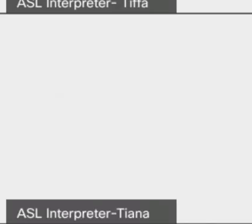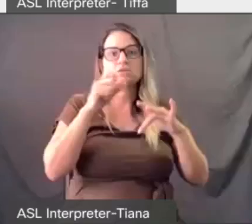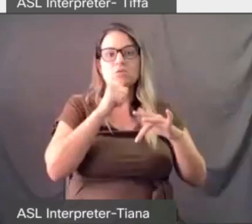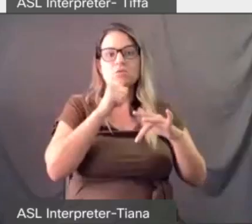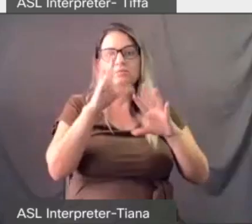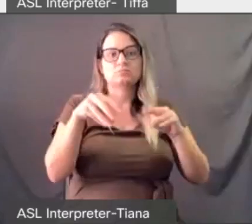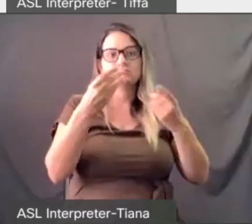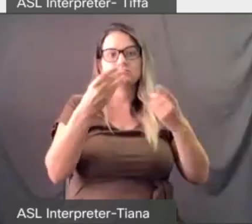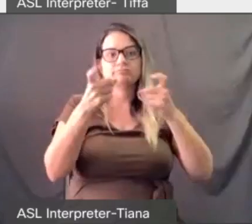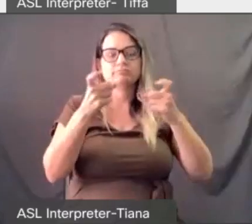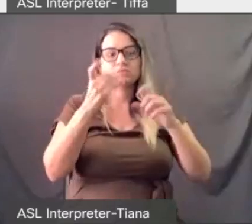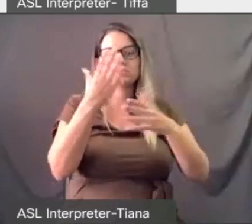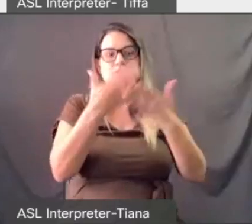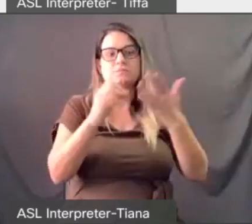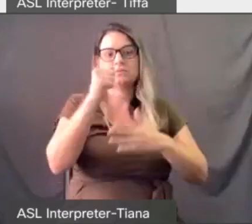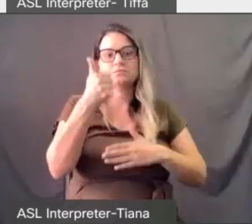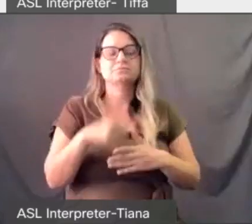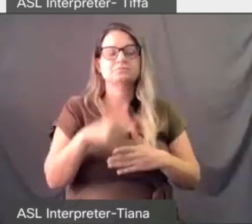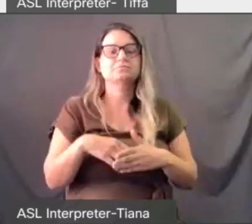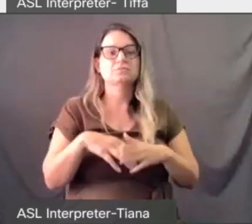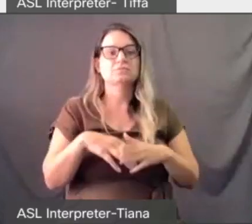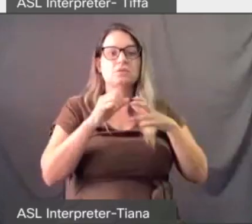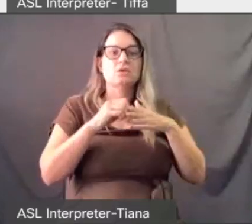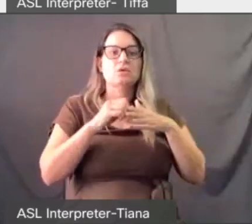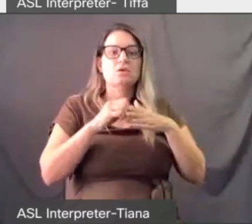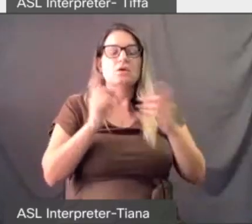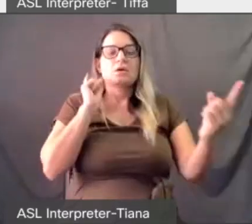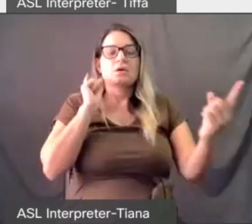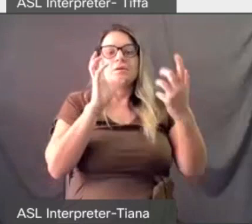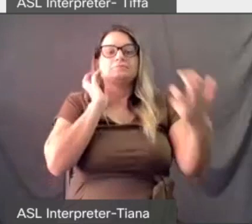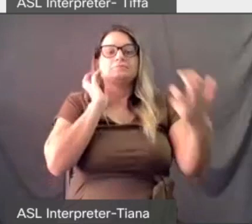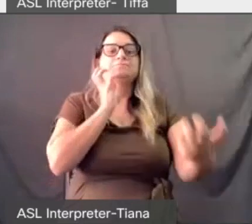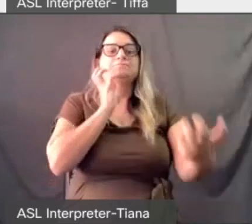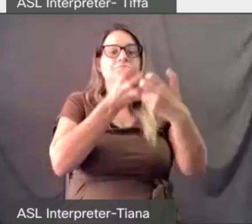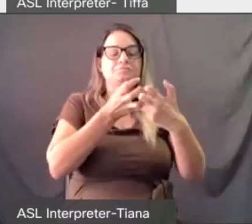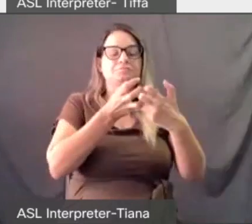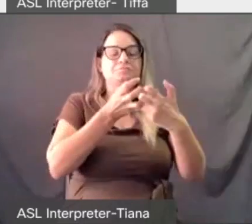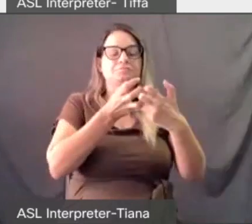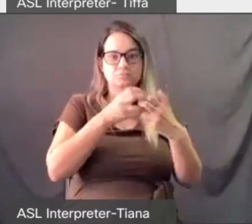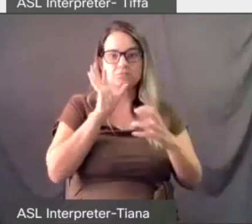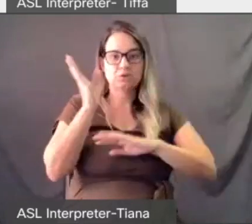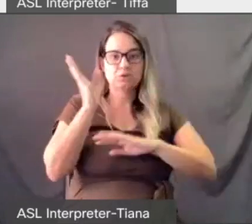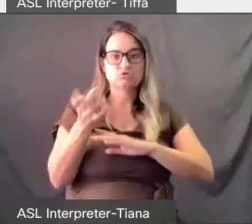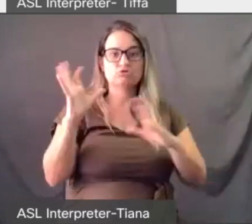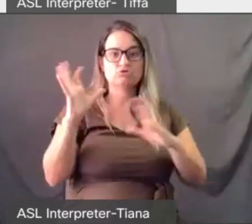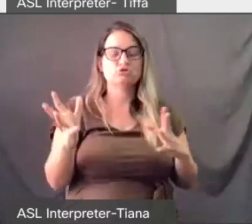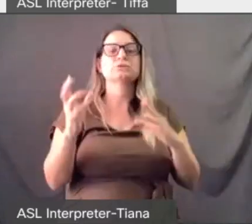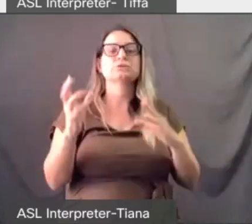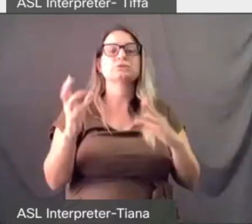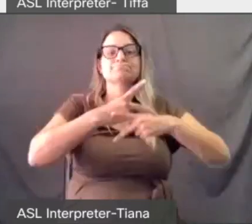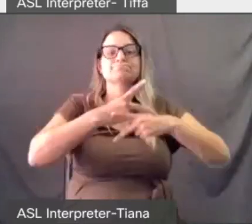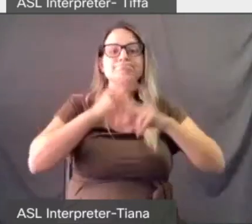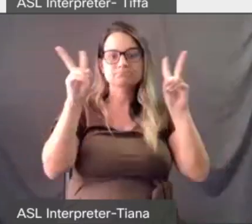hearing administration authority. In compliance with Arizona's open meeting law, speakers should confine their statements to the issue on the posted